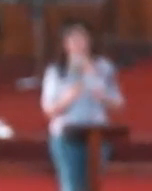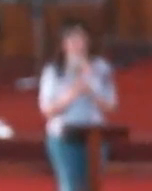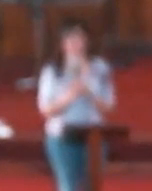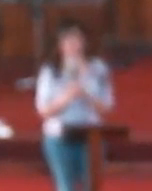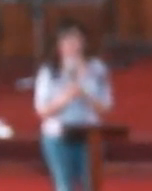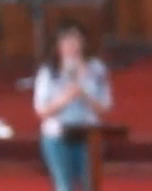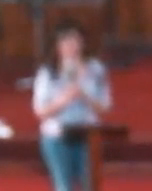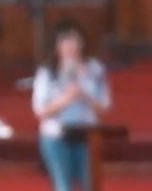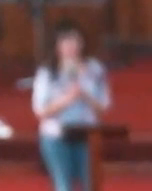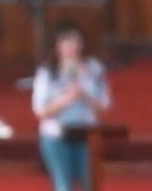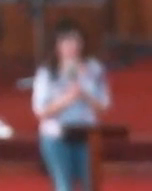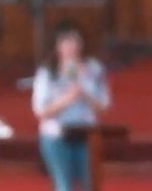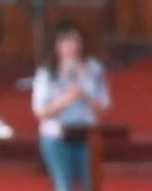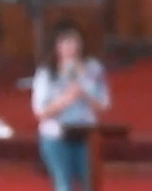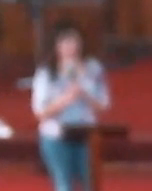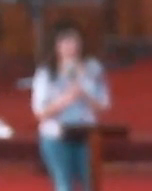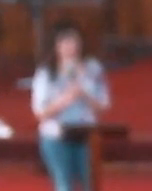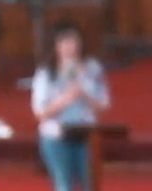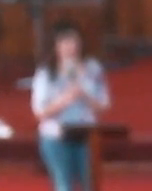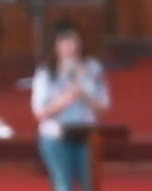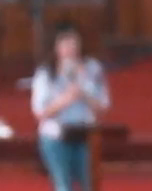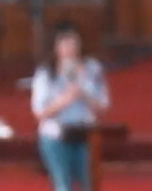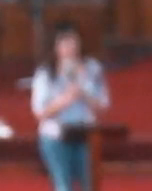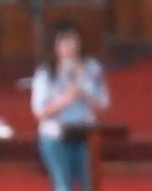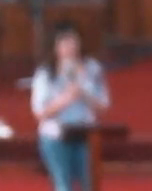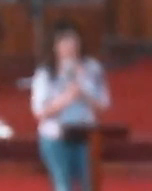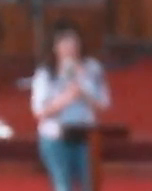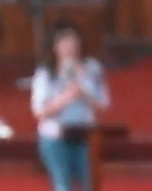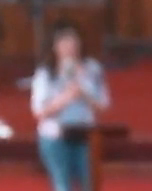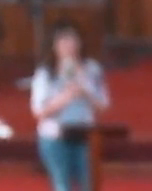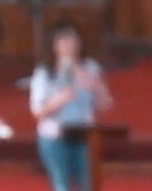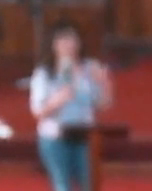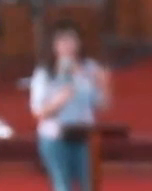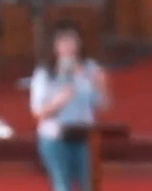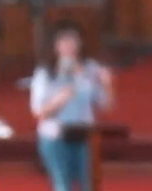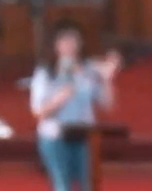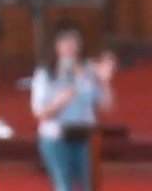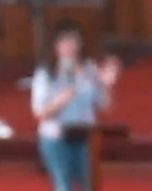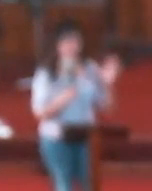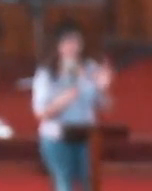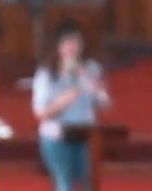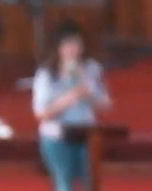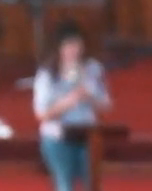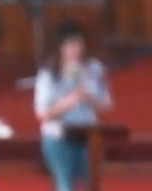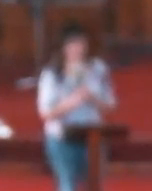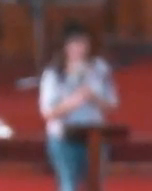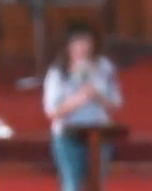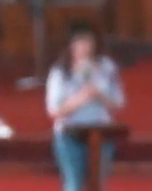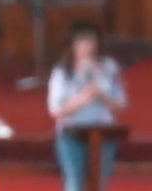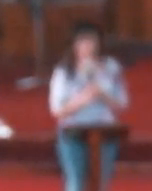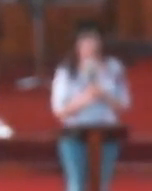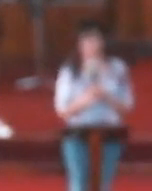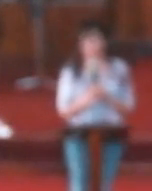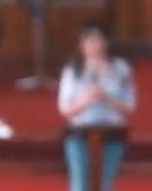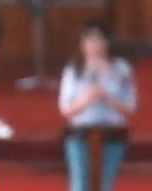God. Dice, yo decreto y Dios me obedece. They say, I decree and the Lord obeys.